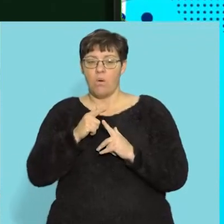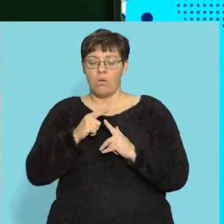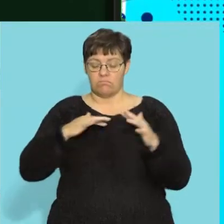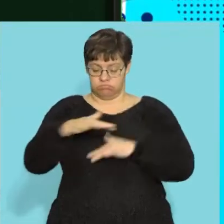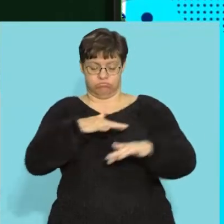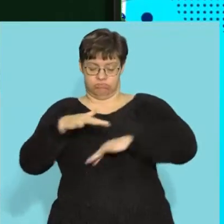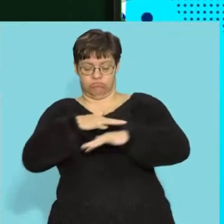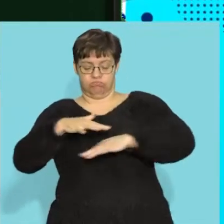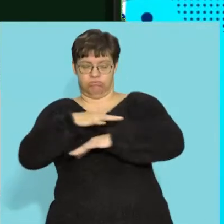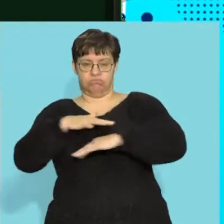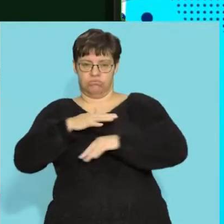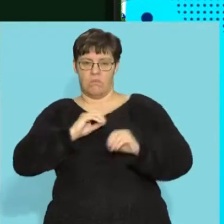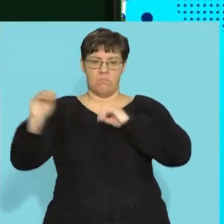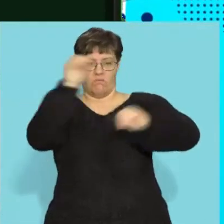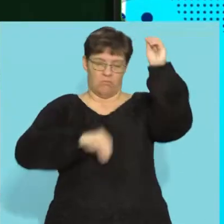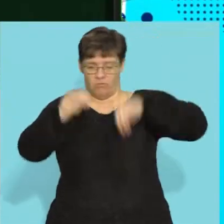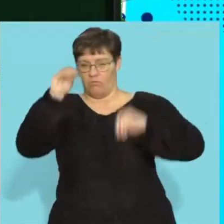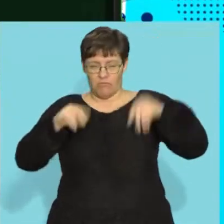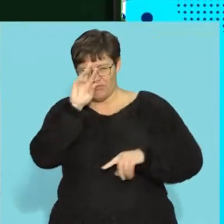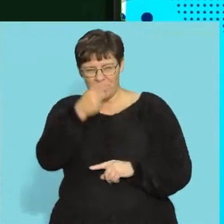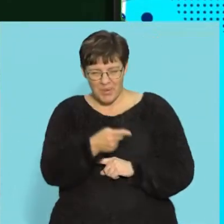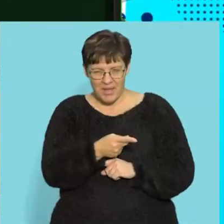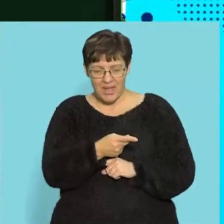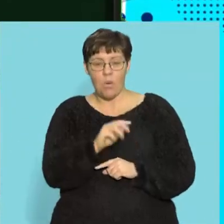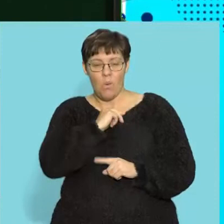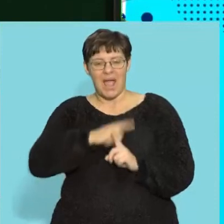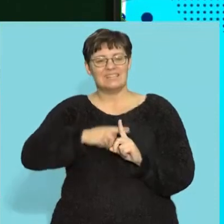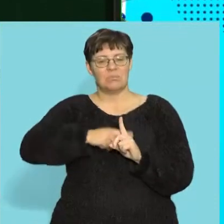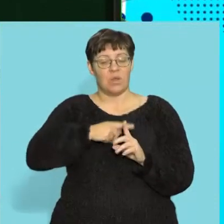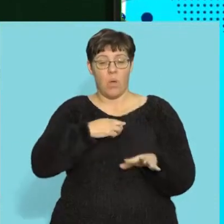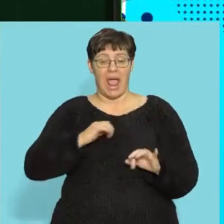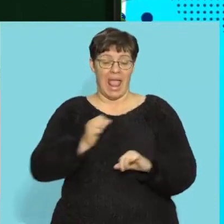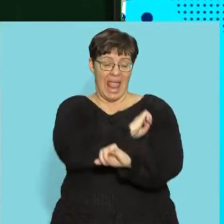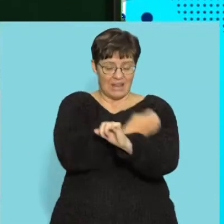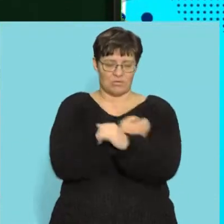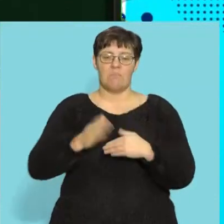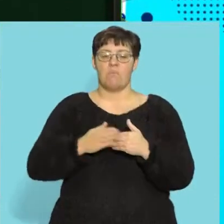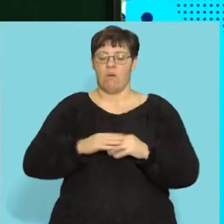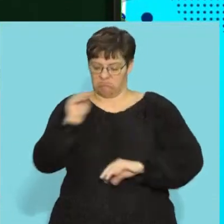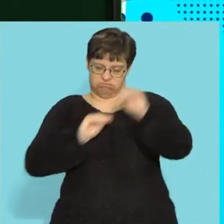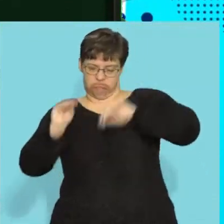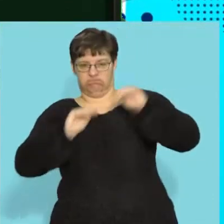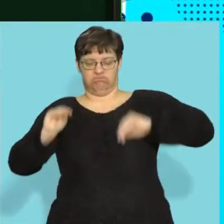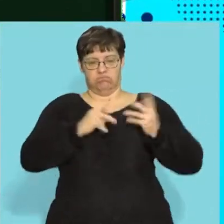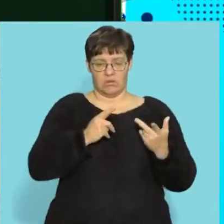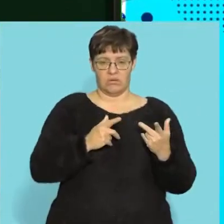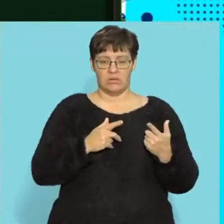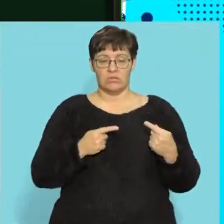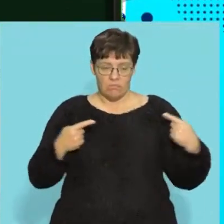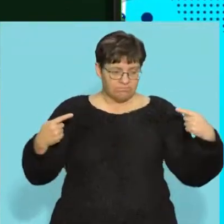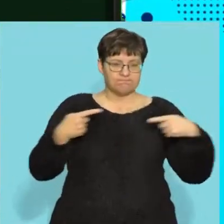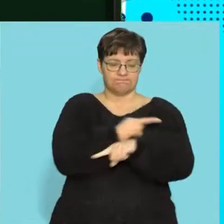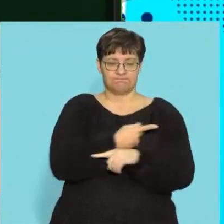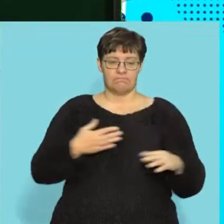These particles are actually moving haphazard or random with greater energy. So the opposition to the